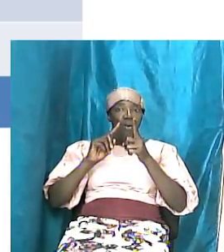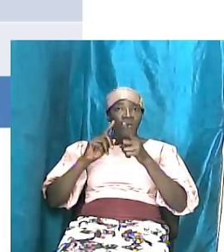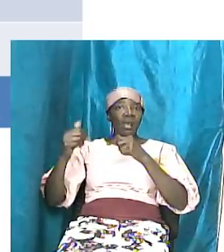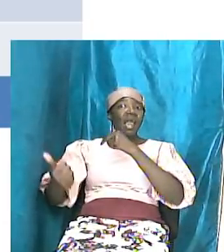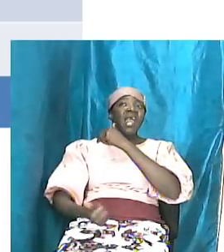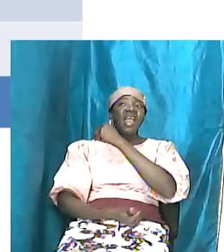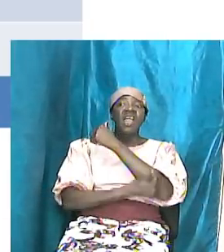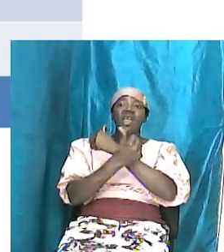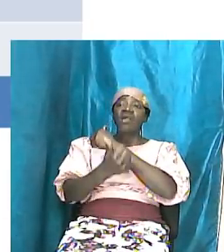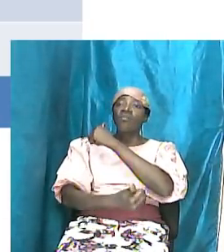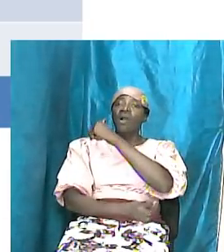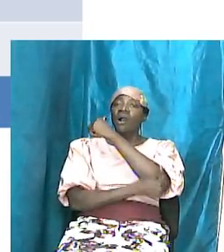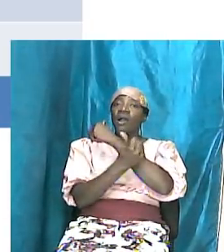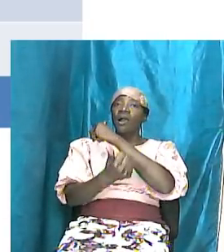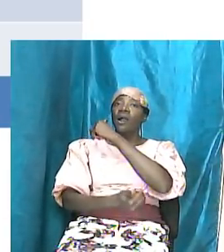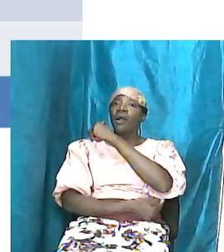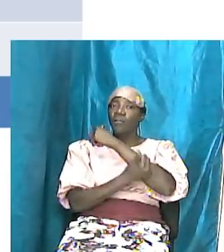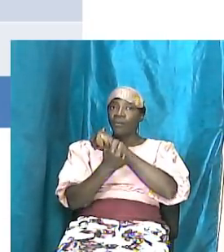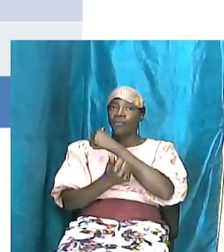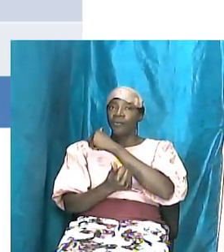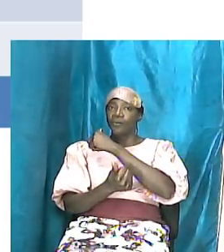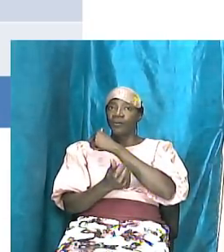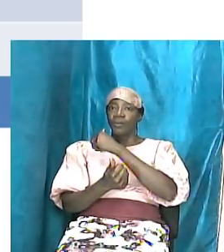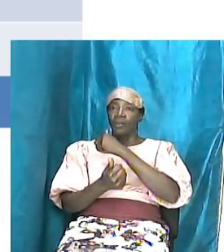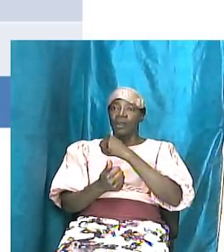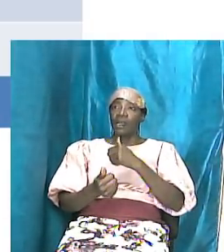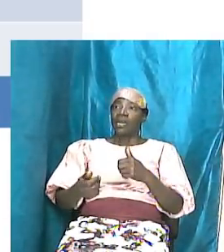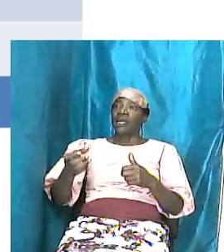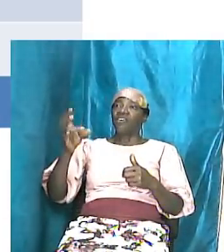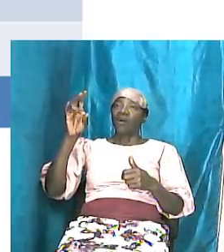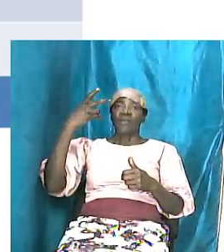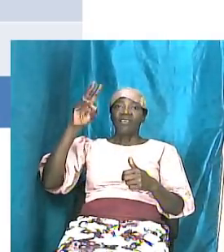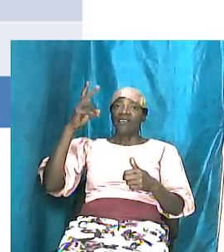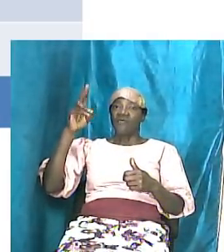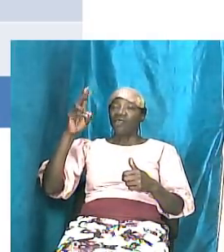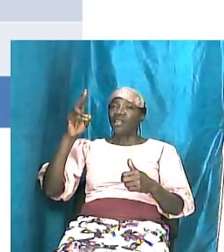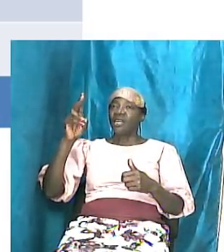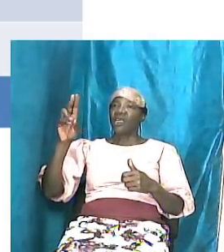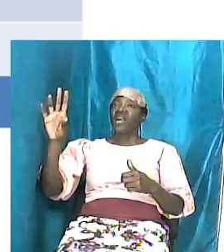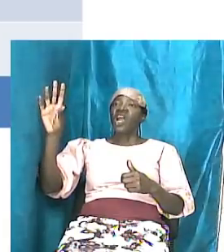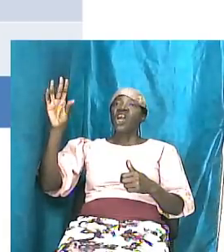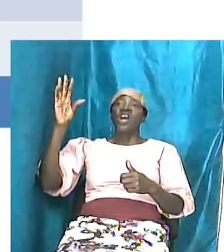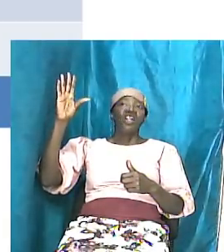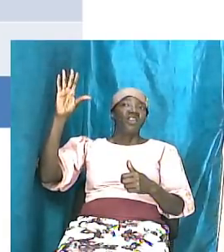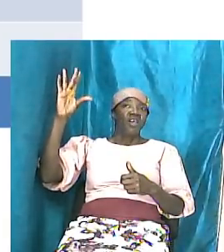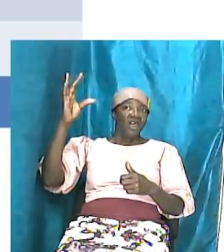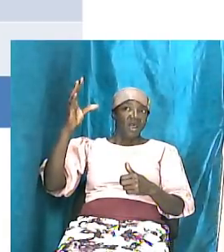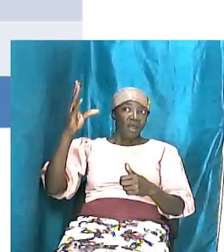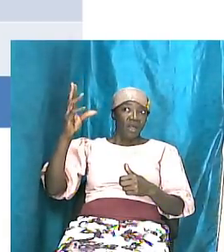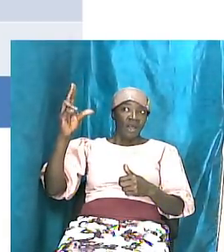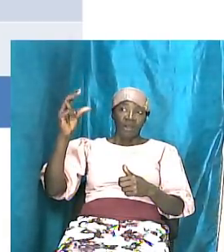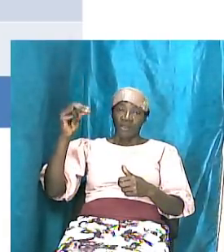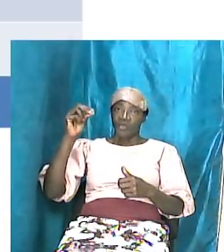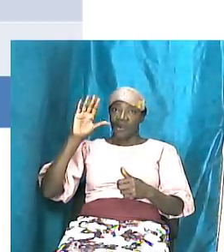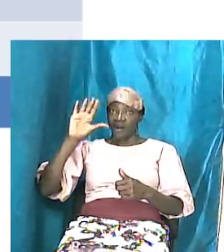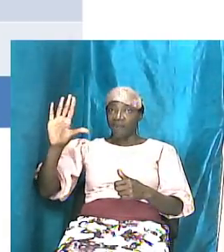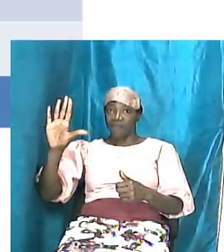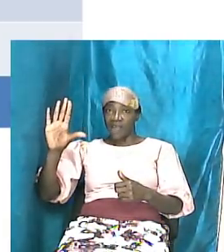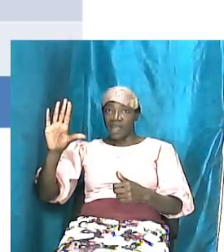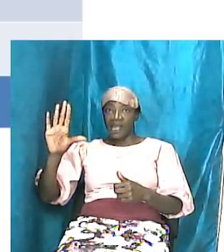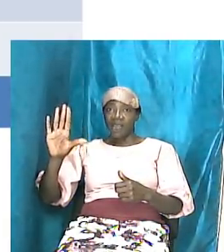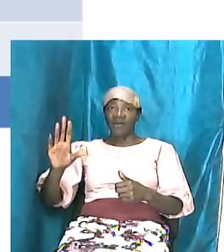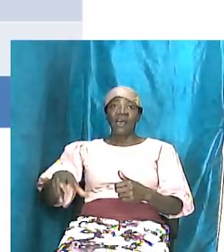Abraham. And then if we go on to chapters 17 to 35, it speaks about Isaac, another main figure. Then chapters 25